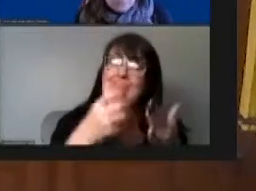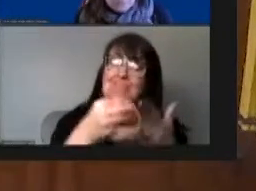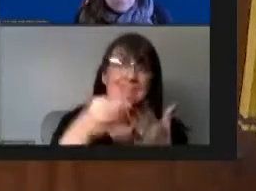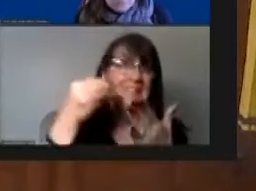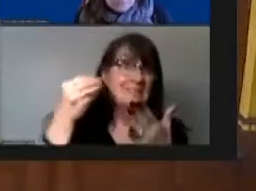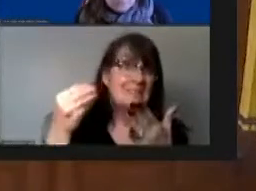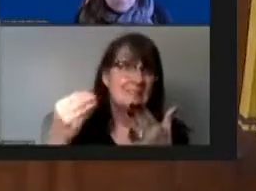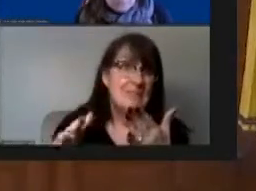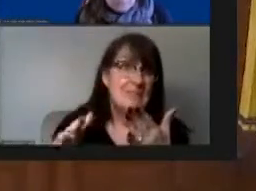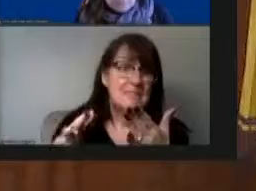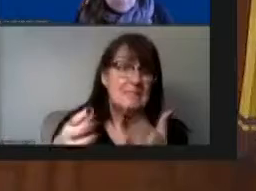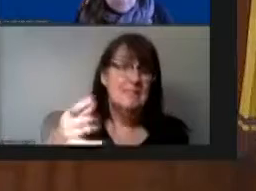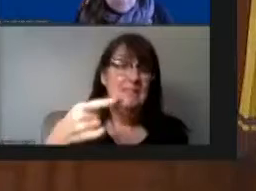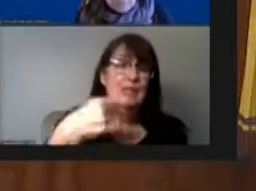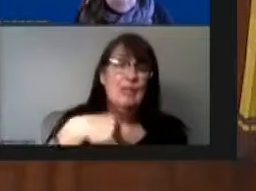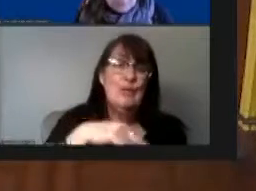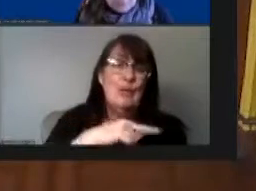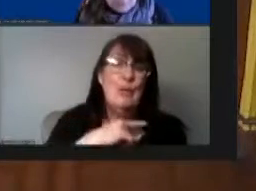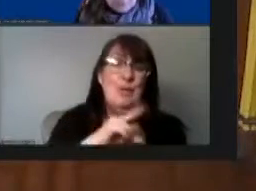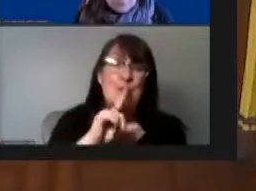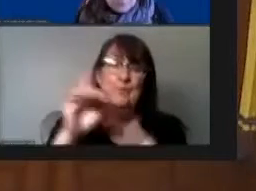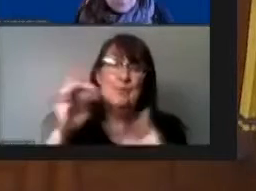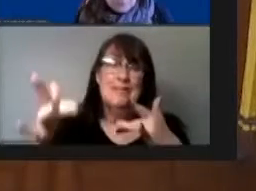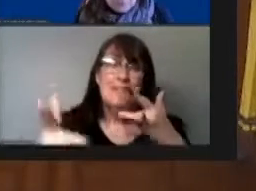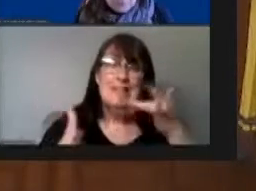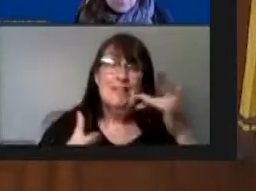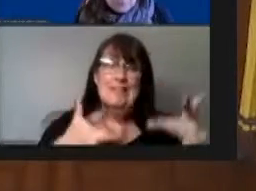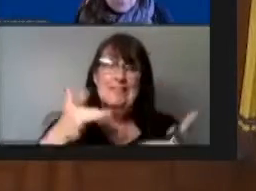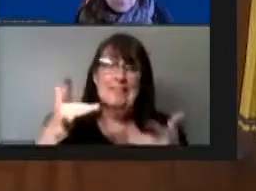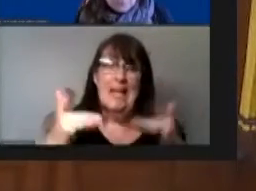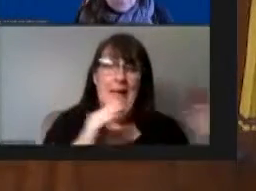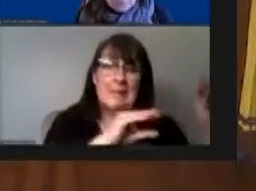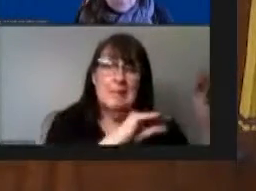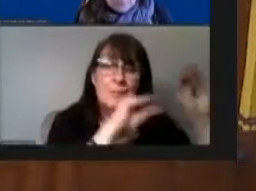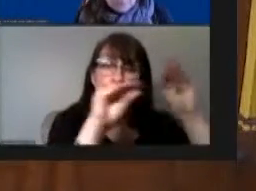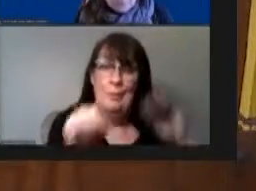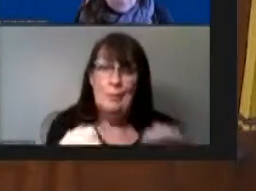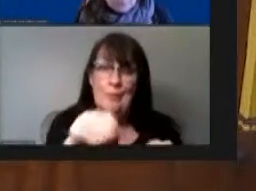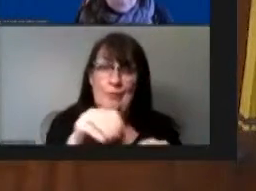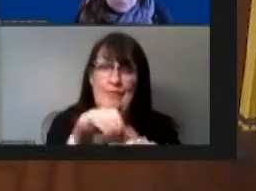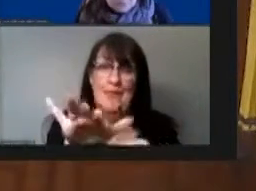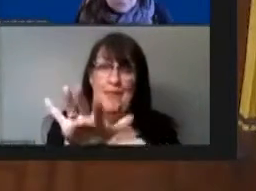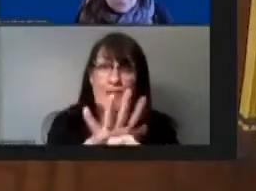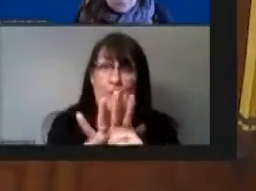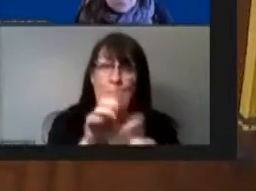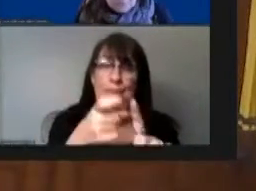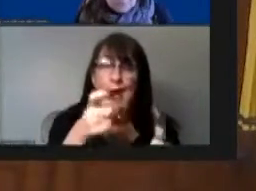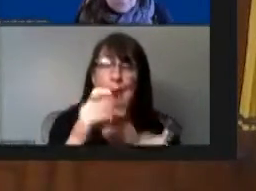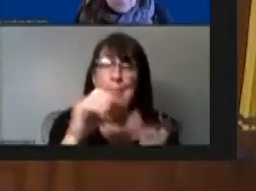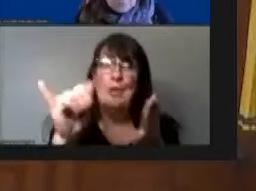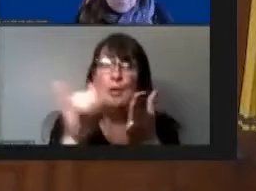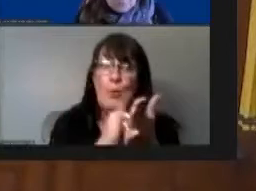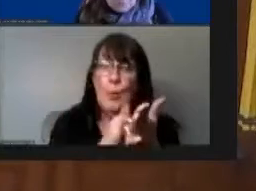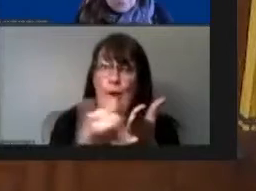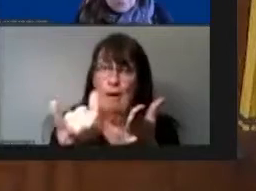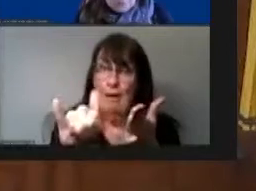were pretty excited to move into the neighborhood. We're originally New Yorkers and